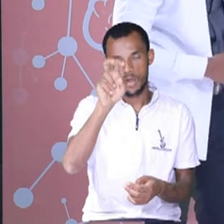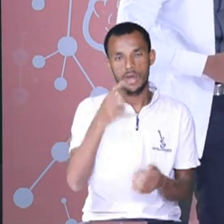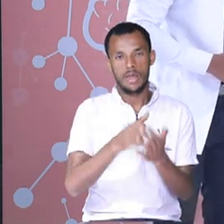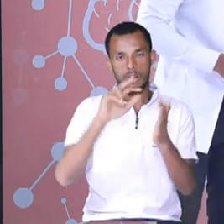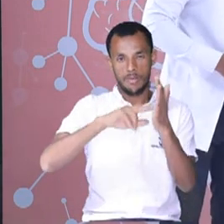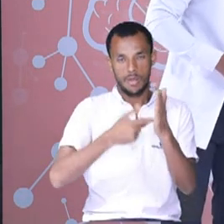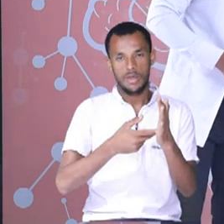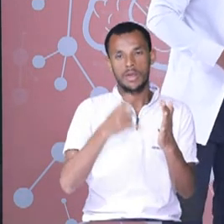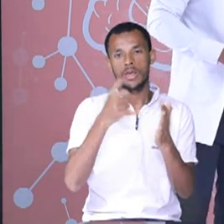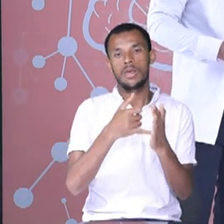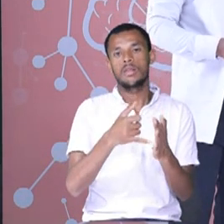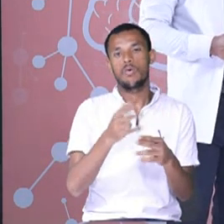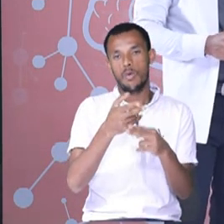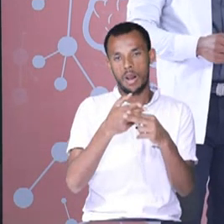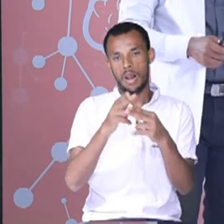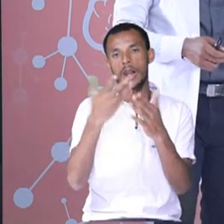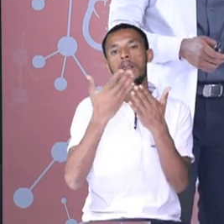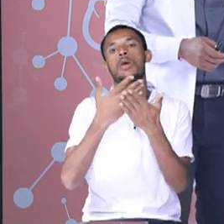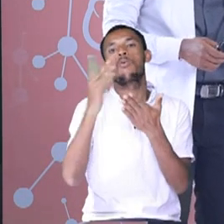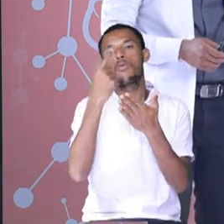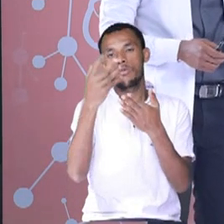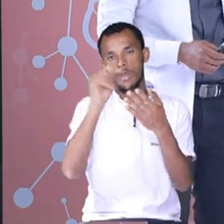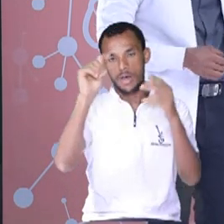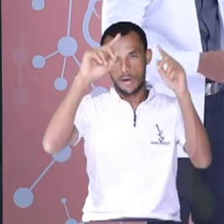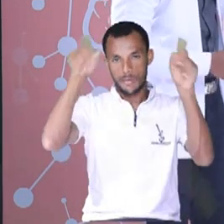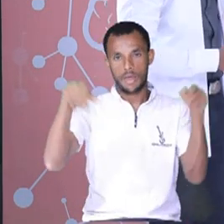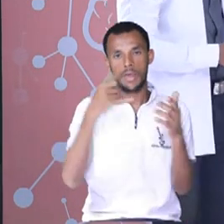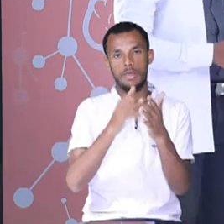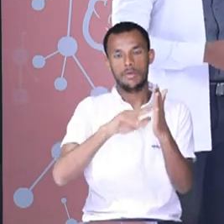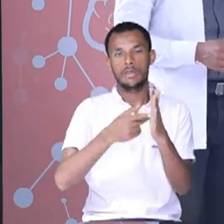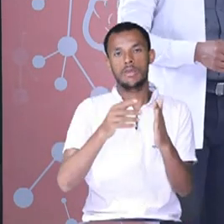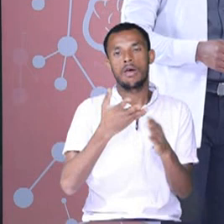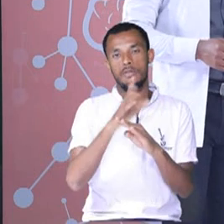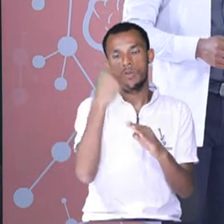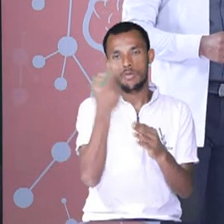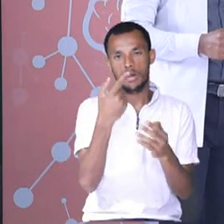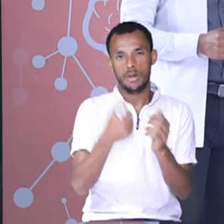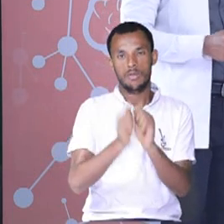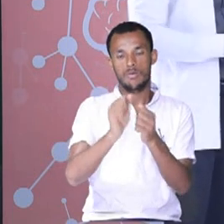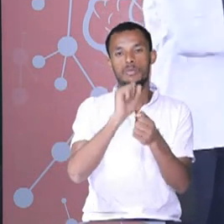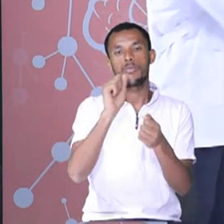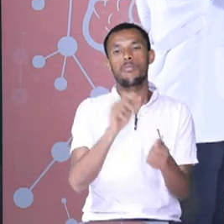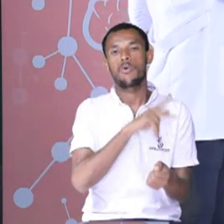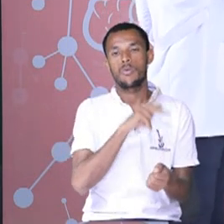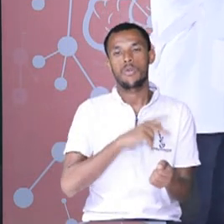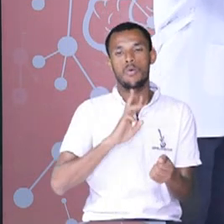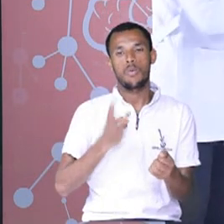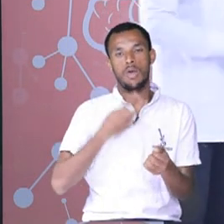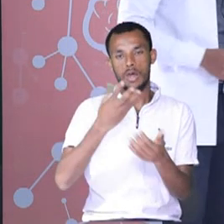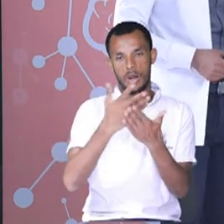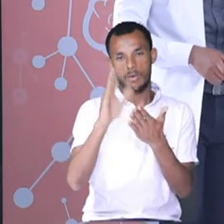That means we call it removing of the bracket. That means after using distributive property, we